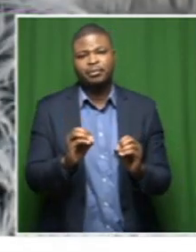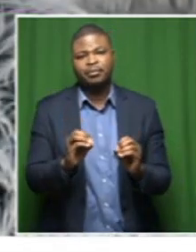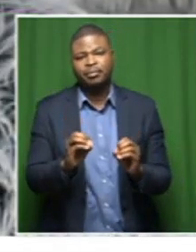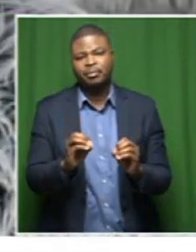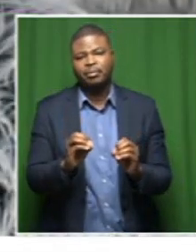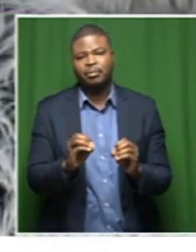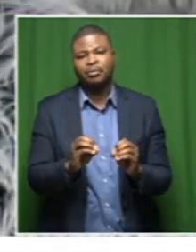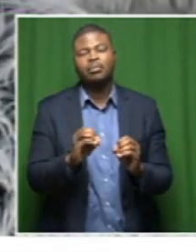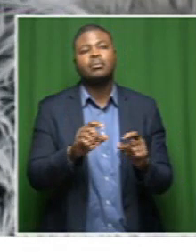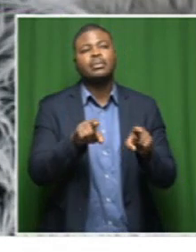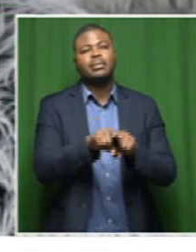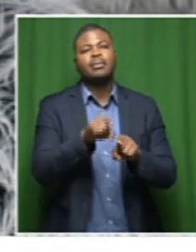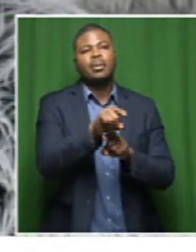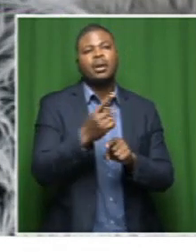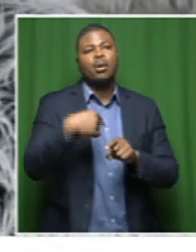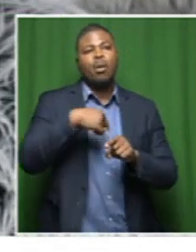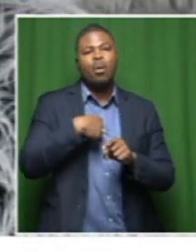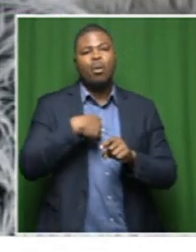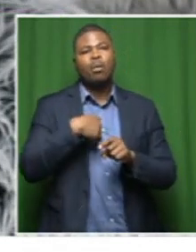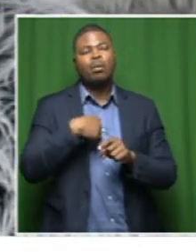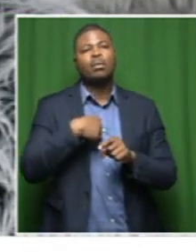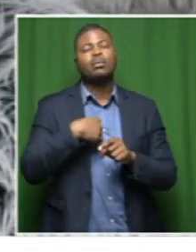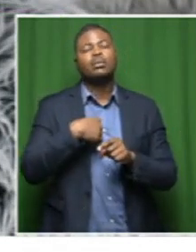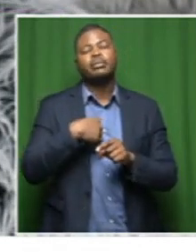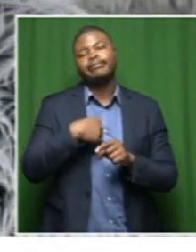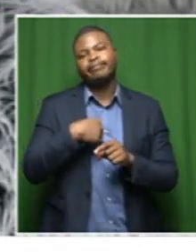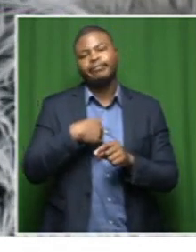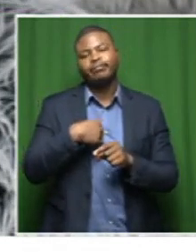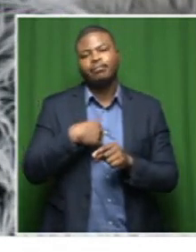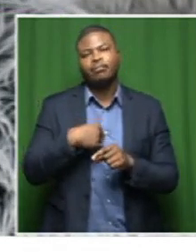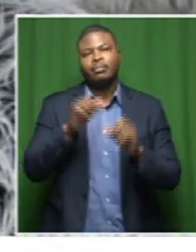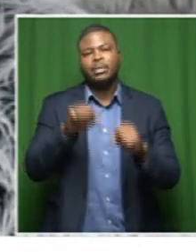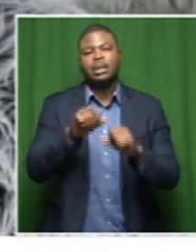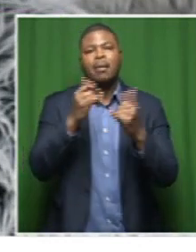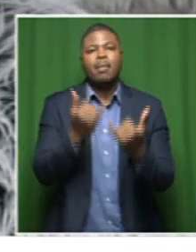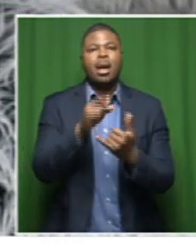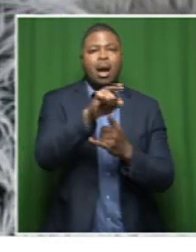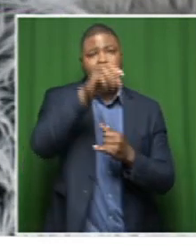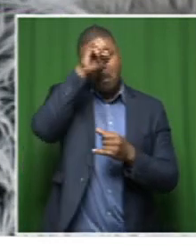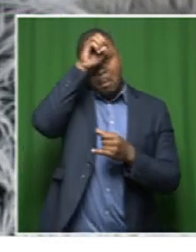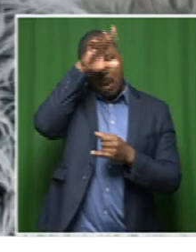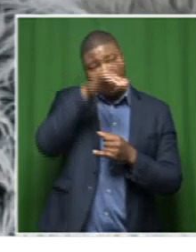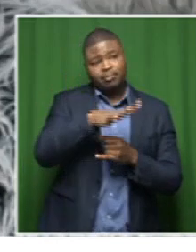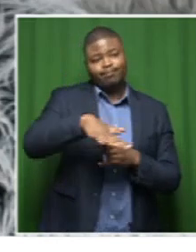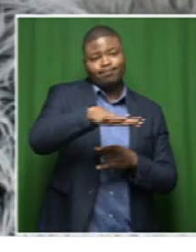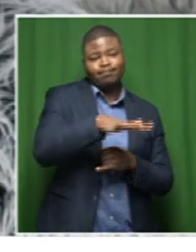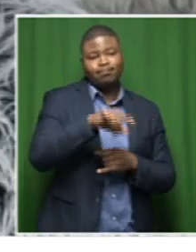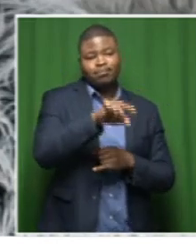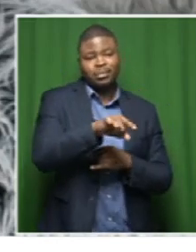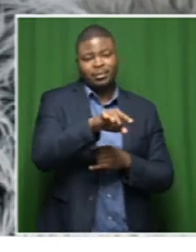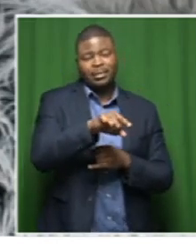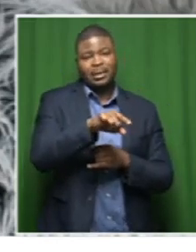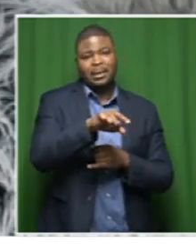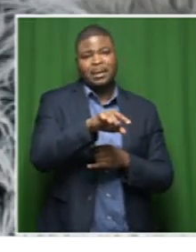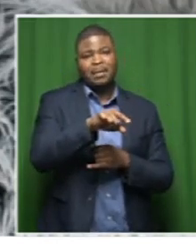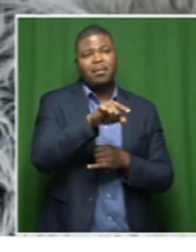find ourselves in, and being exposed to the mining industry where your husband has been killed, you